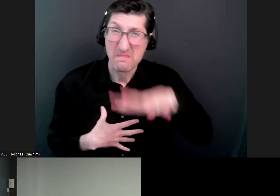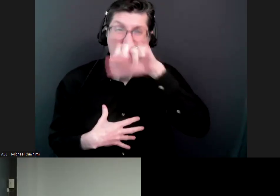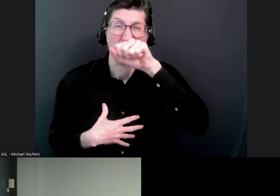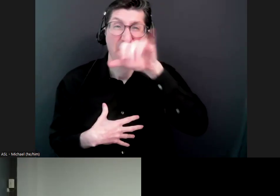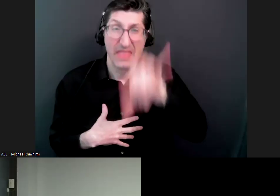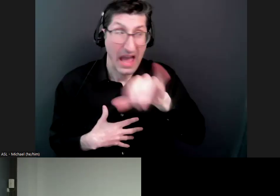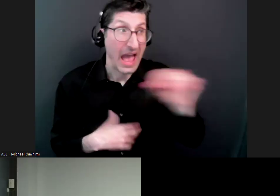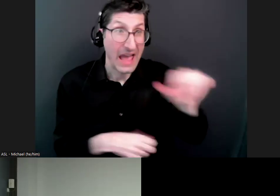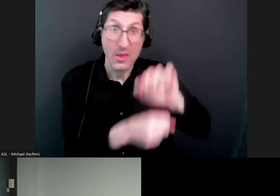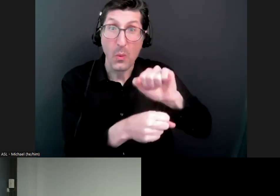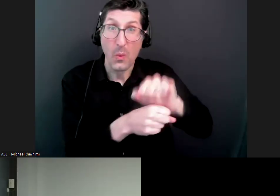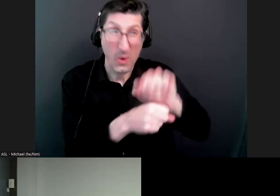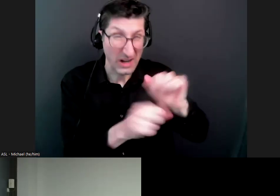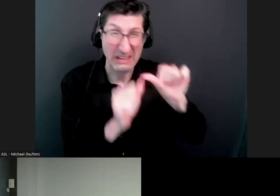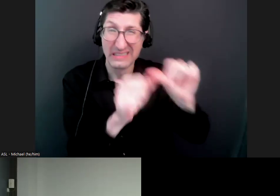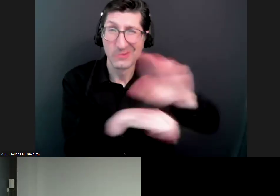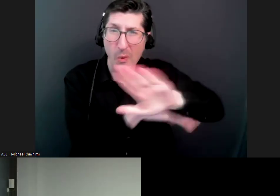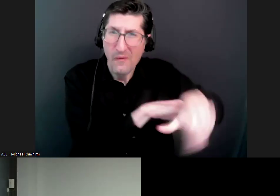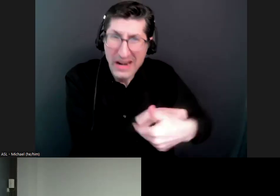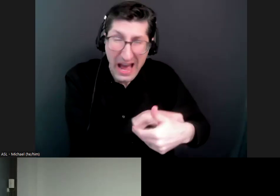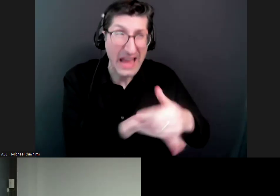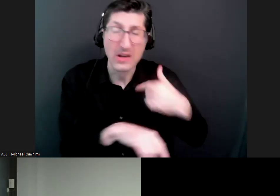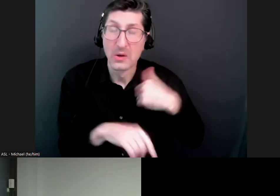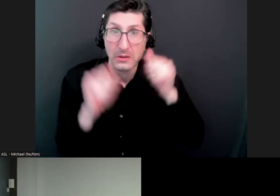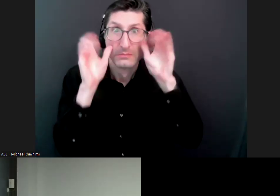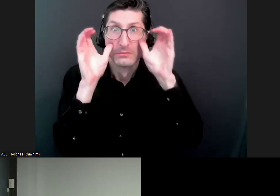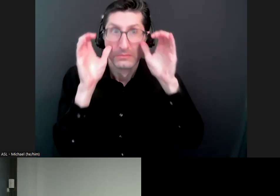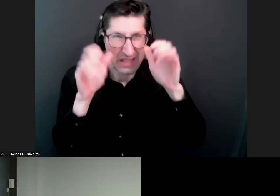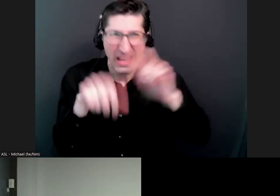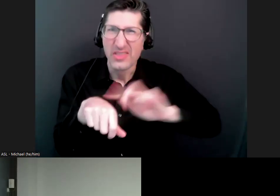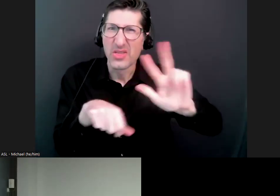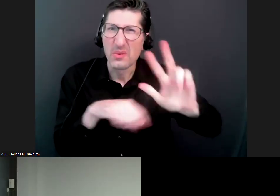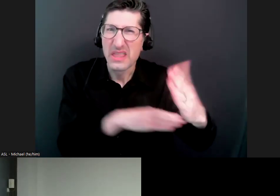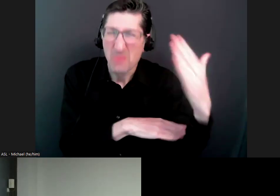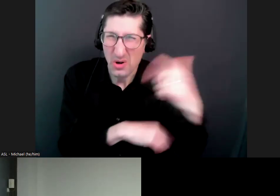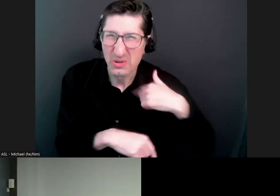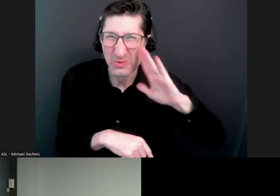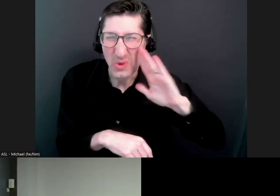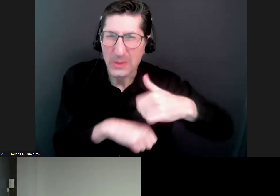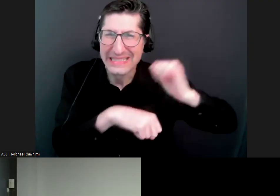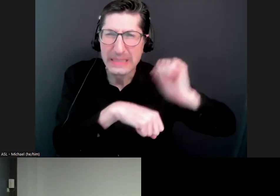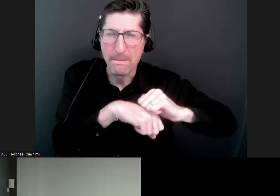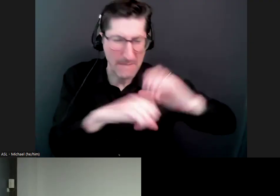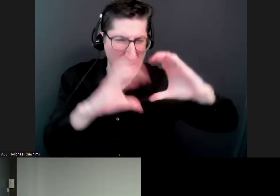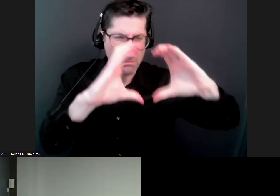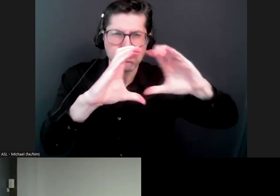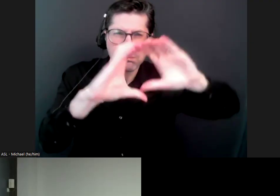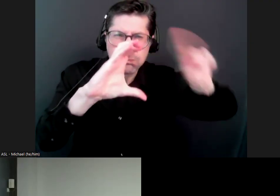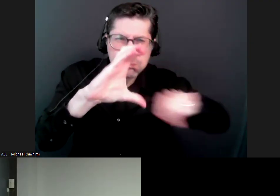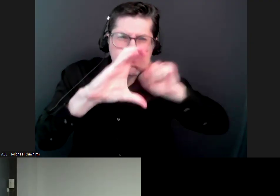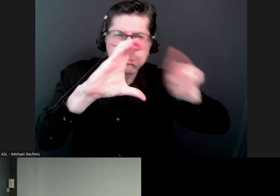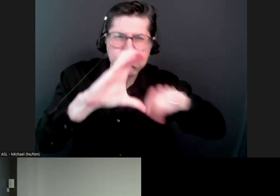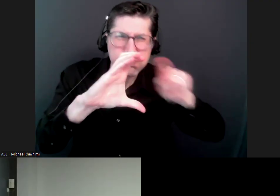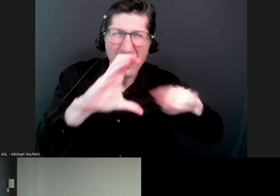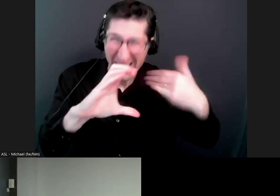kids have to go to school. But they got to listen to this at 3 a.m. Do you know what a cement mixer sounds like at 3 a.m.? Well, you come to our neighborhood